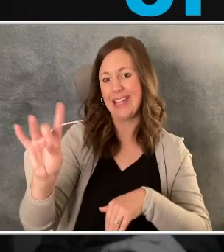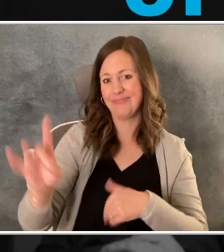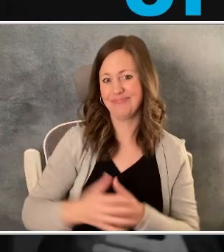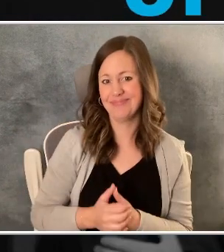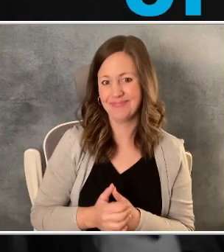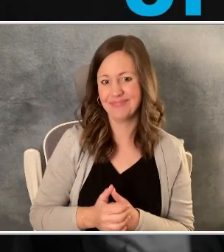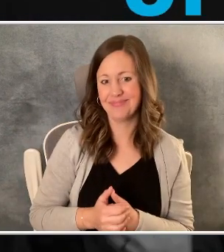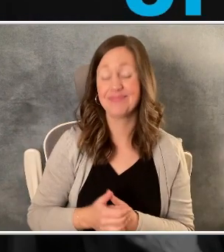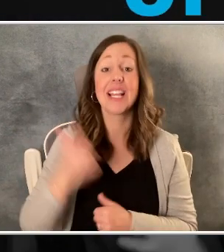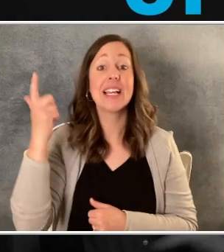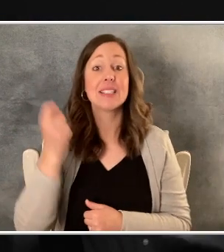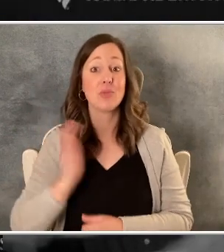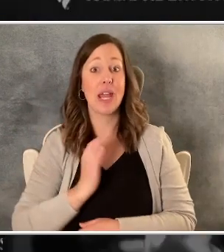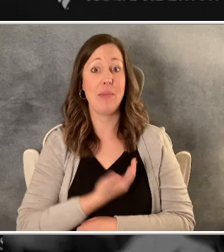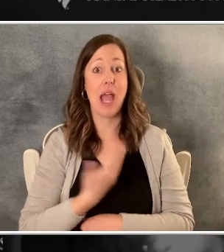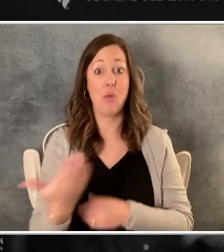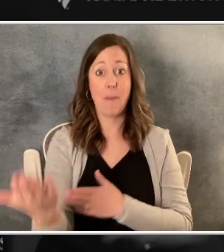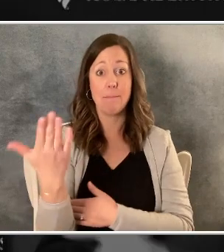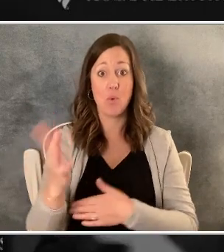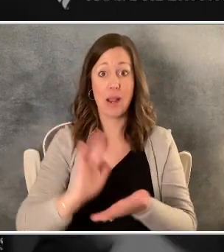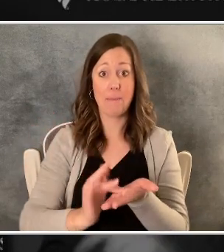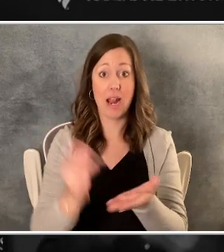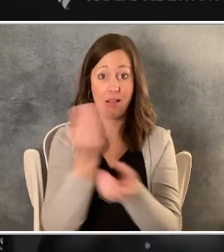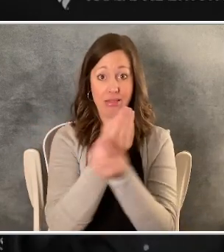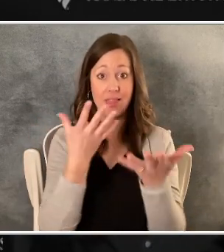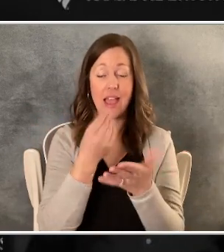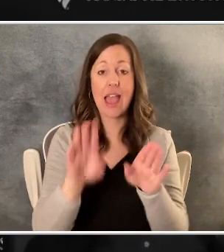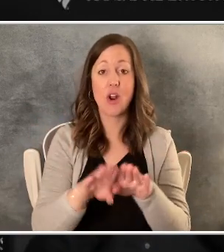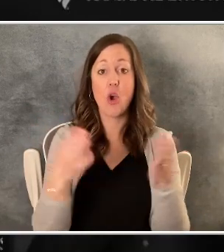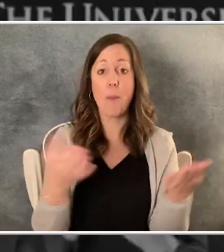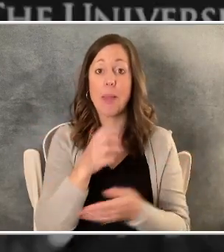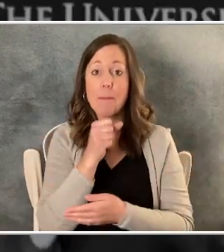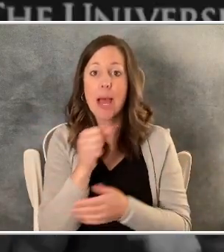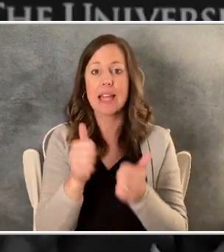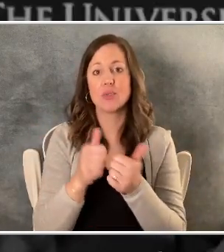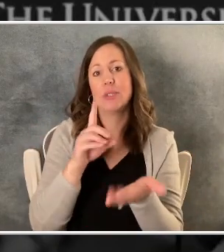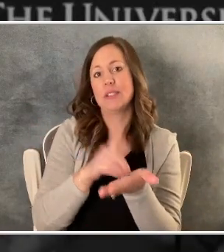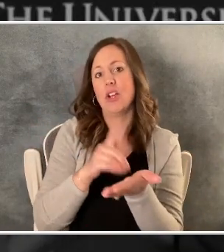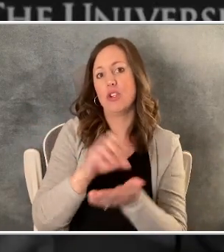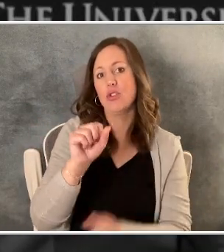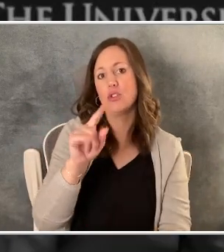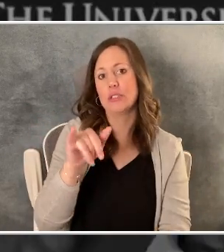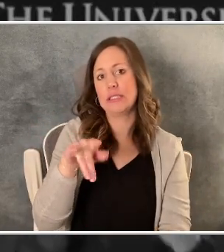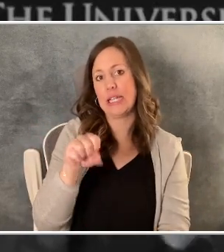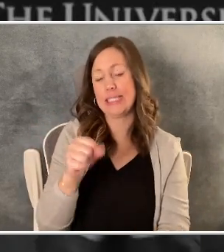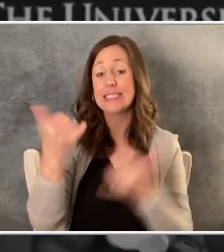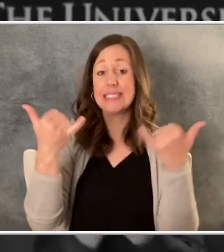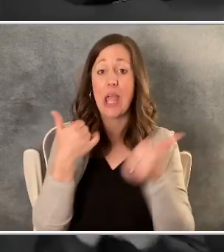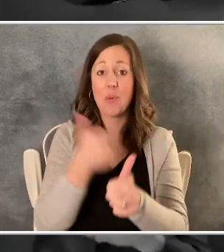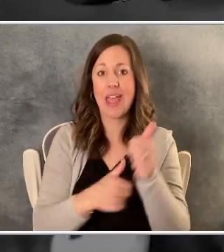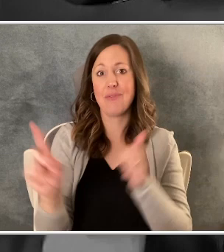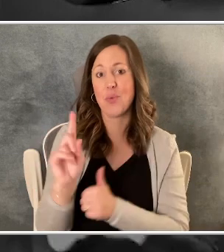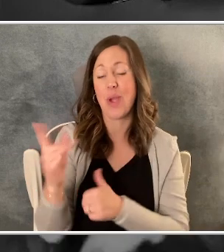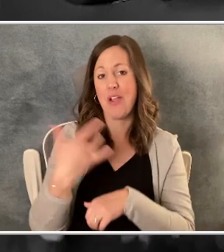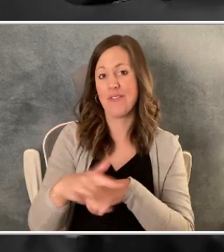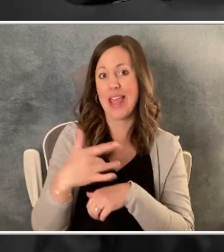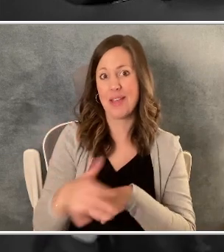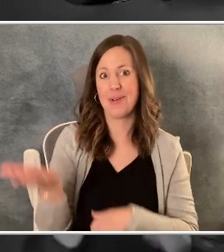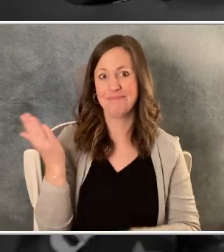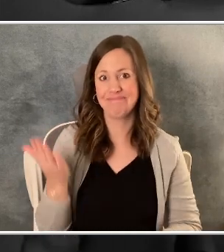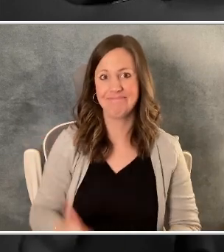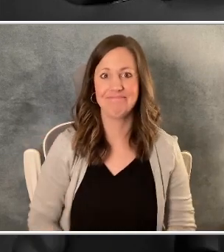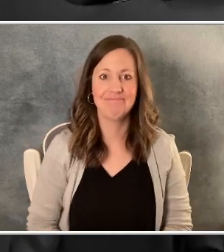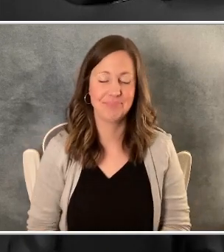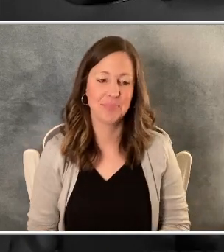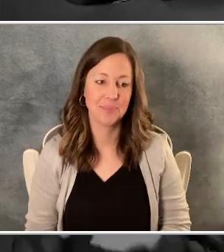Subscribe to our Morning Medical Update and Open Mics with Dr. Stites podcast. Now, everywhere podcasts are available.